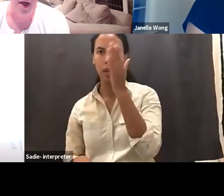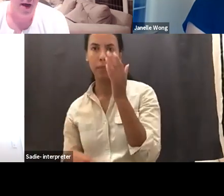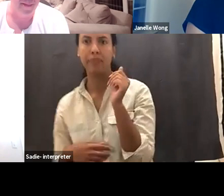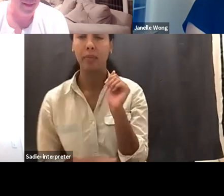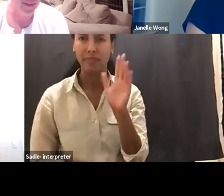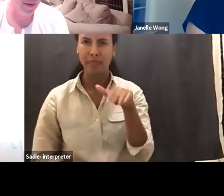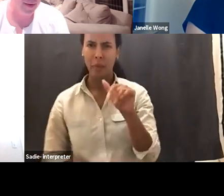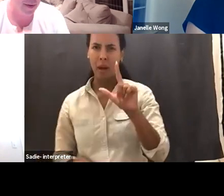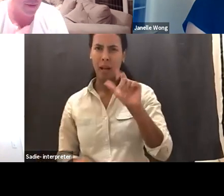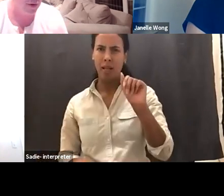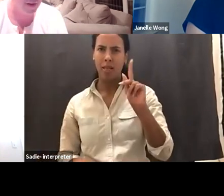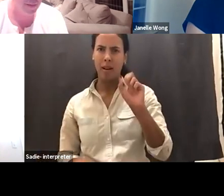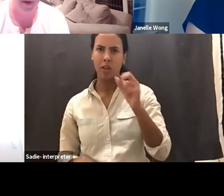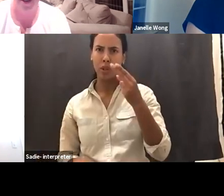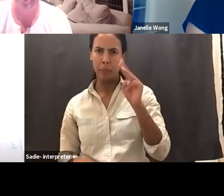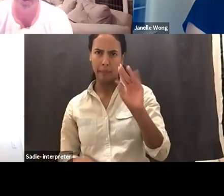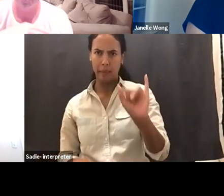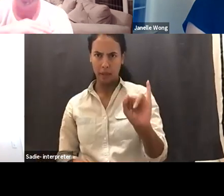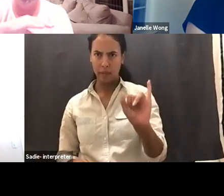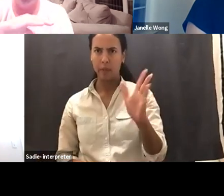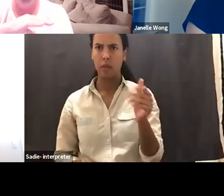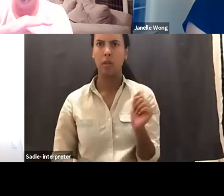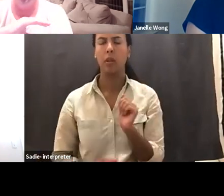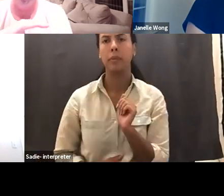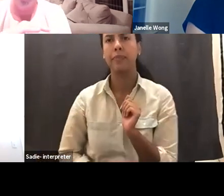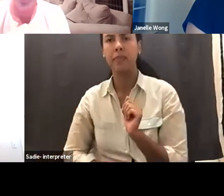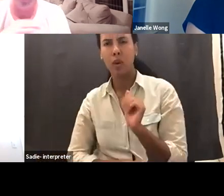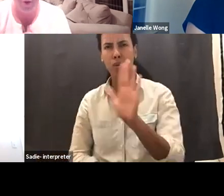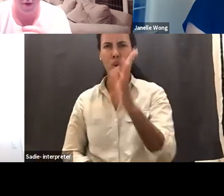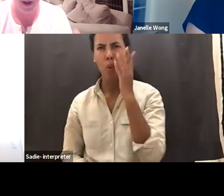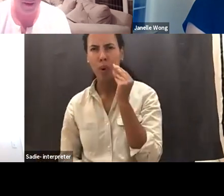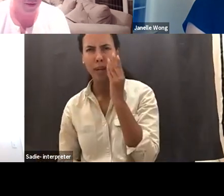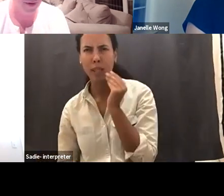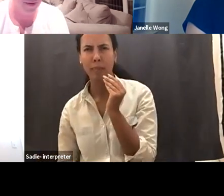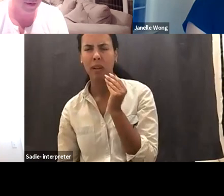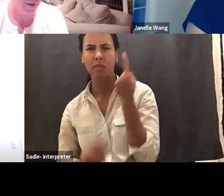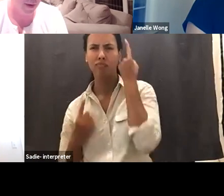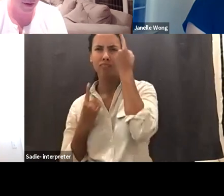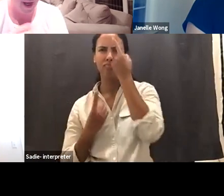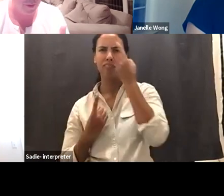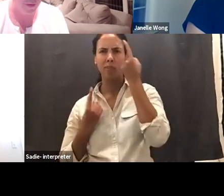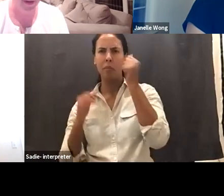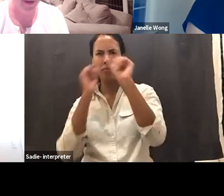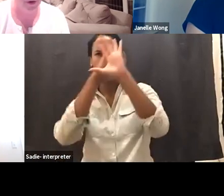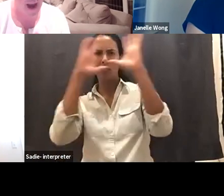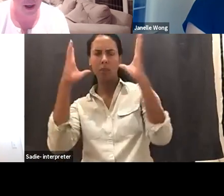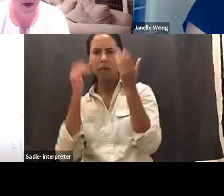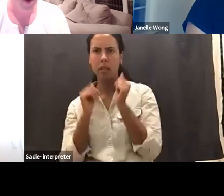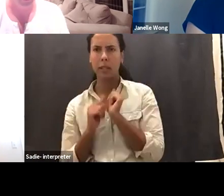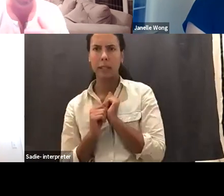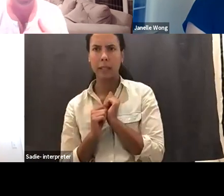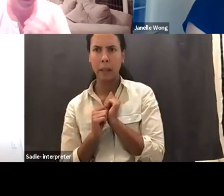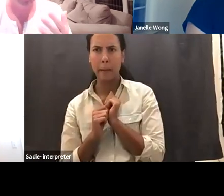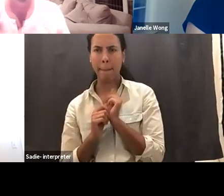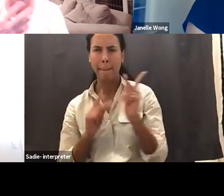about some of your experiences in terms of where you the effort received pushback,